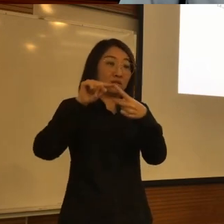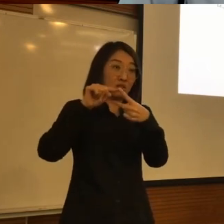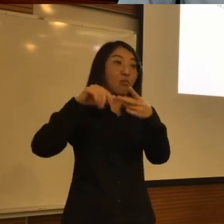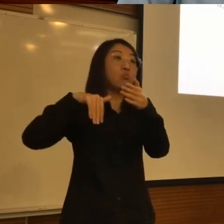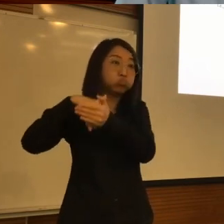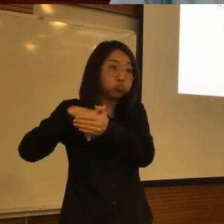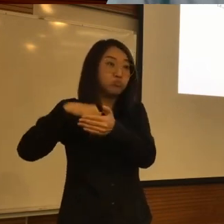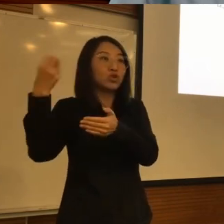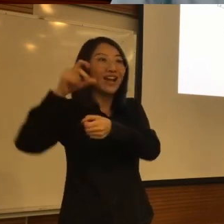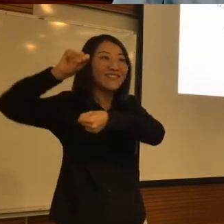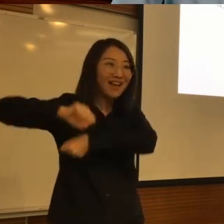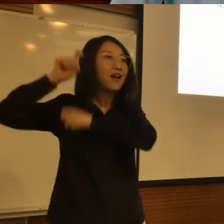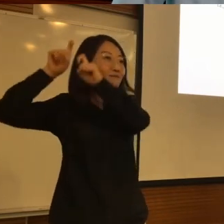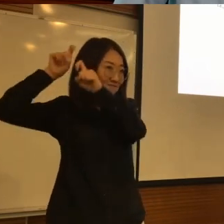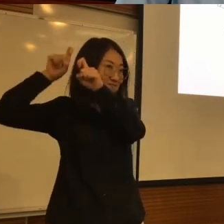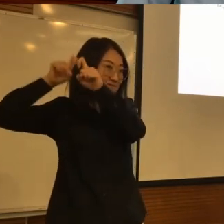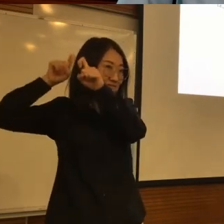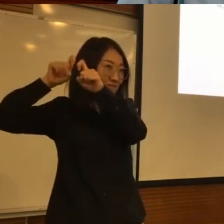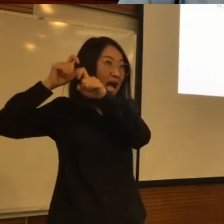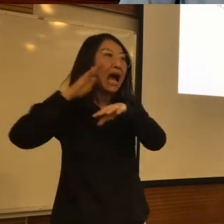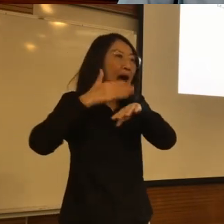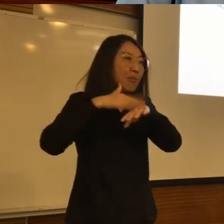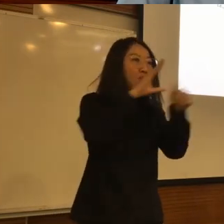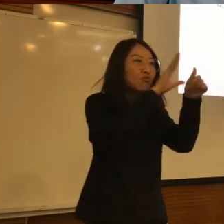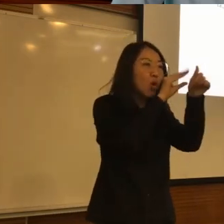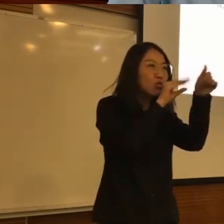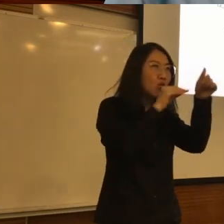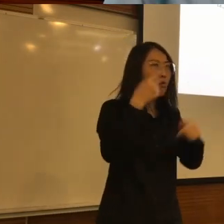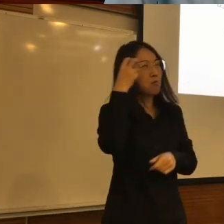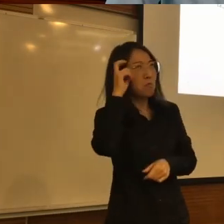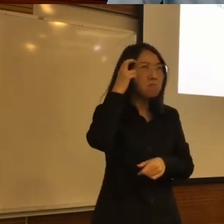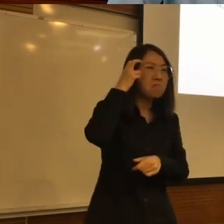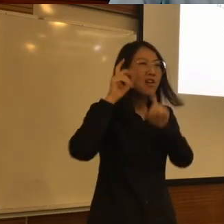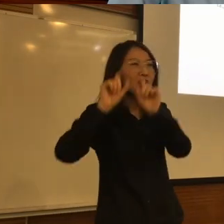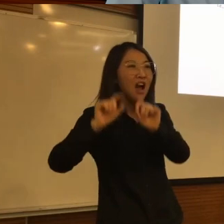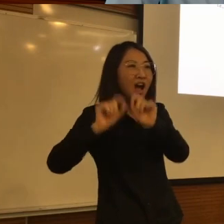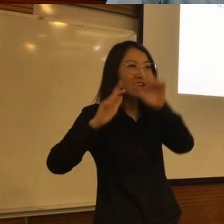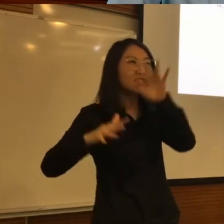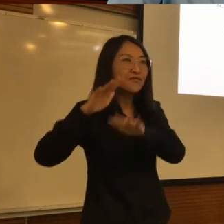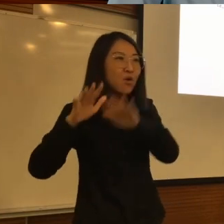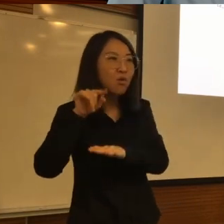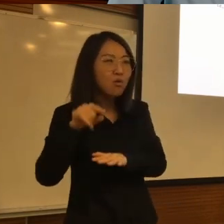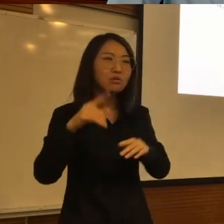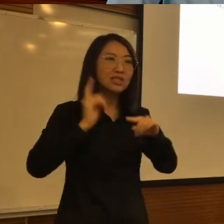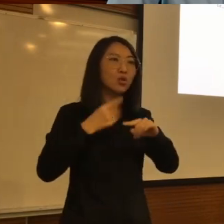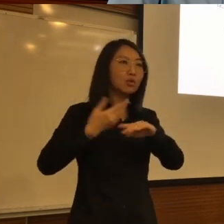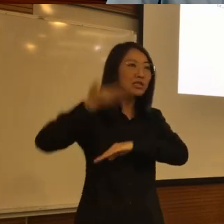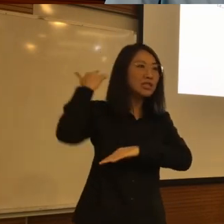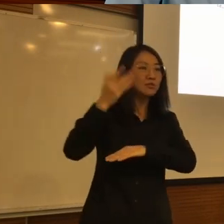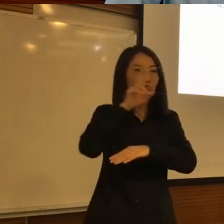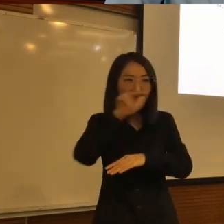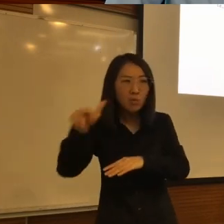The models I first thought of to explain phenomena that I could observe, I